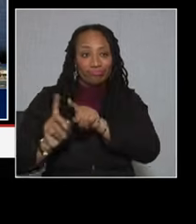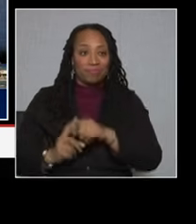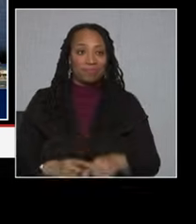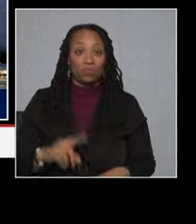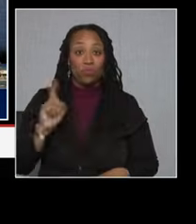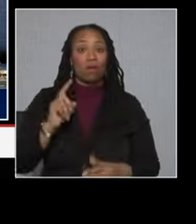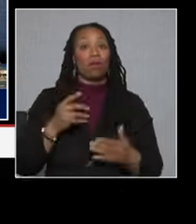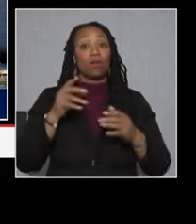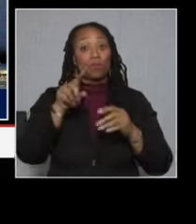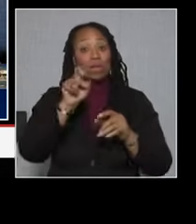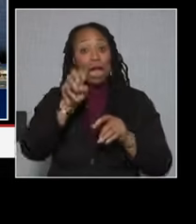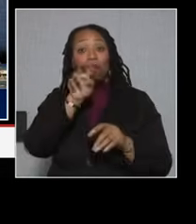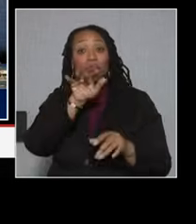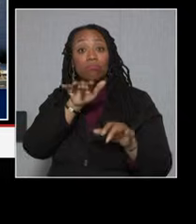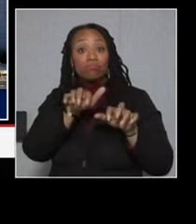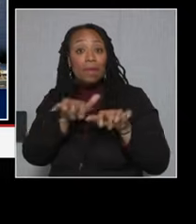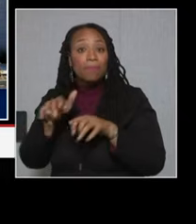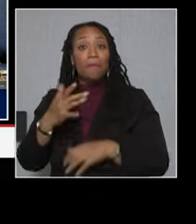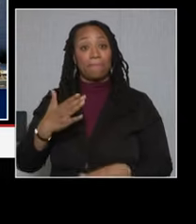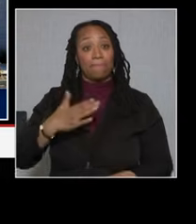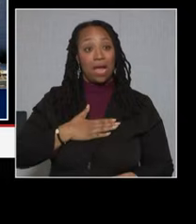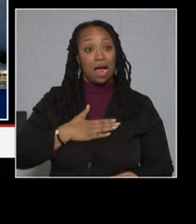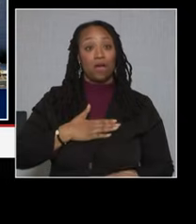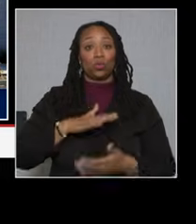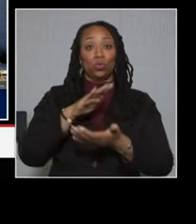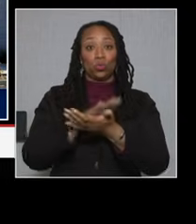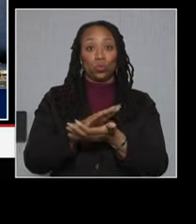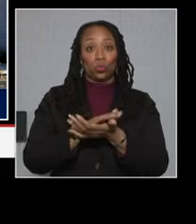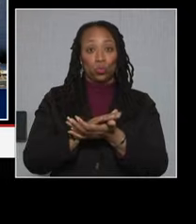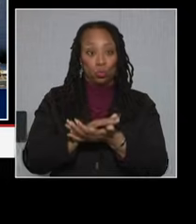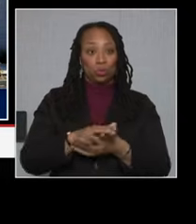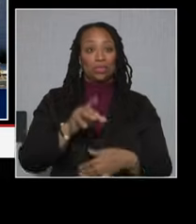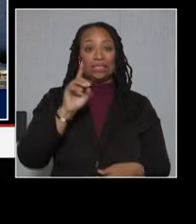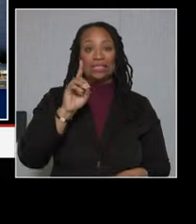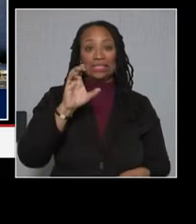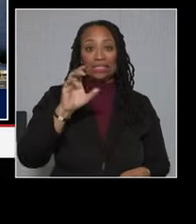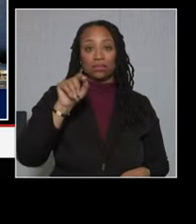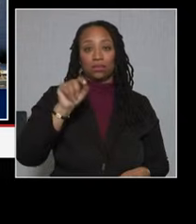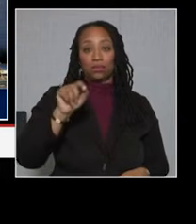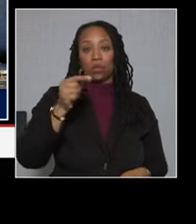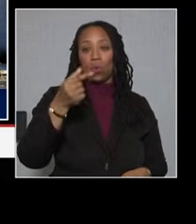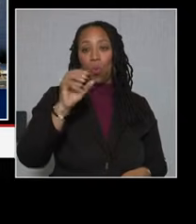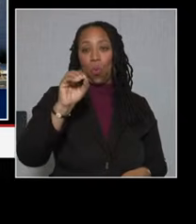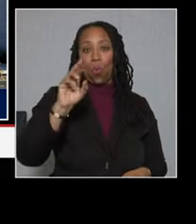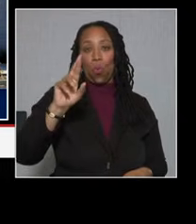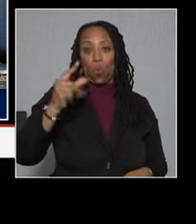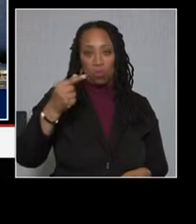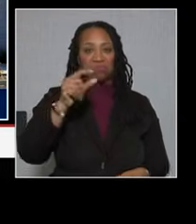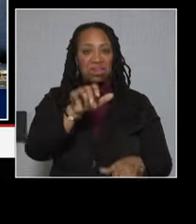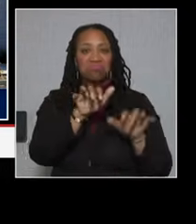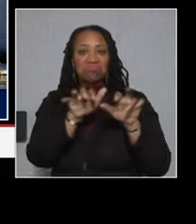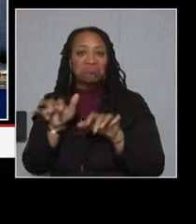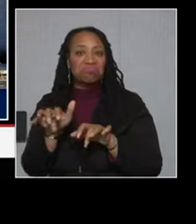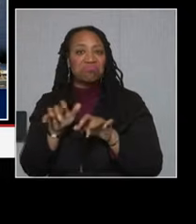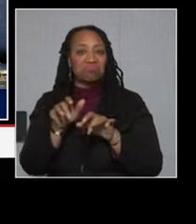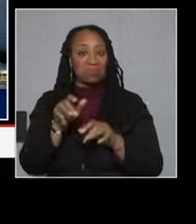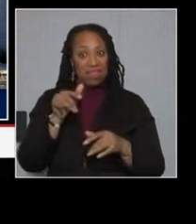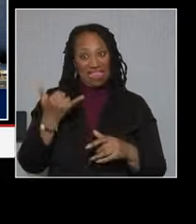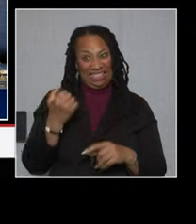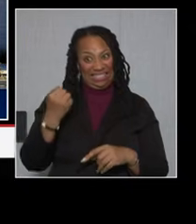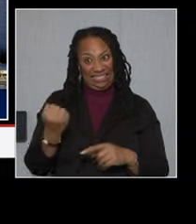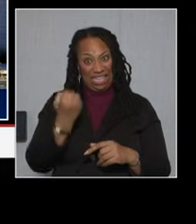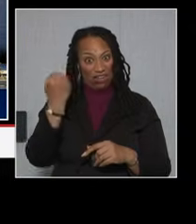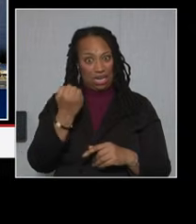myschooldc.org. So again, at Kraken Courts in Ward 5 this Saturday. We had the great honor